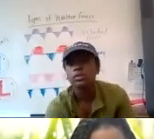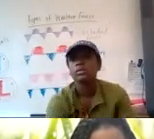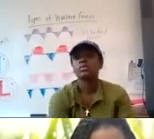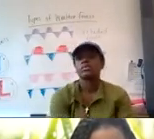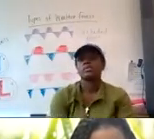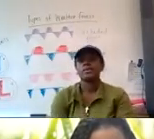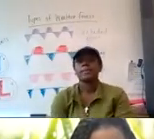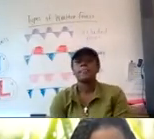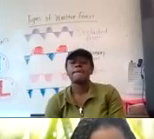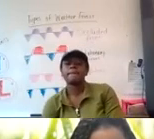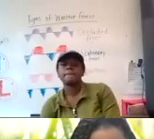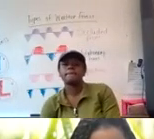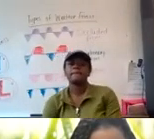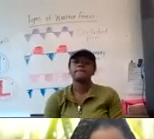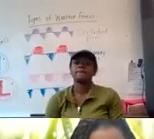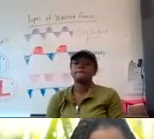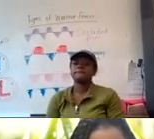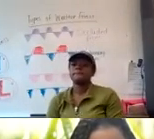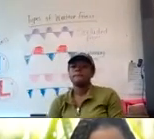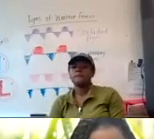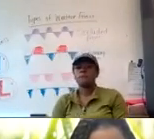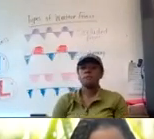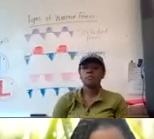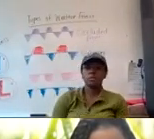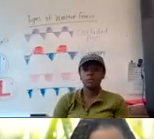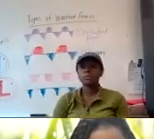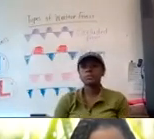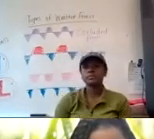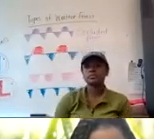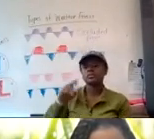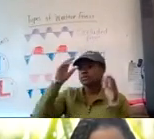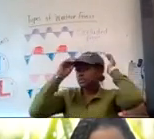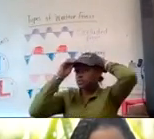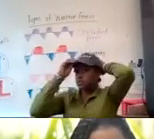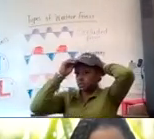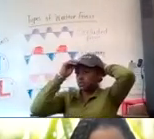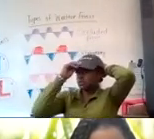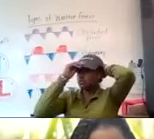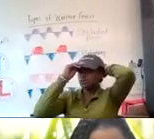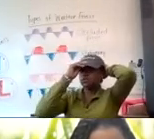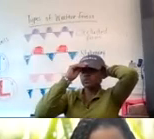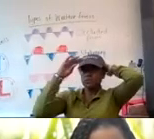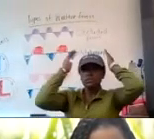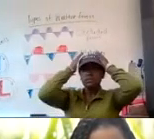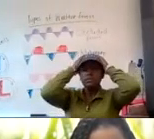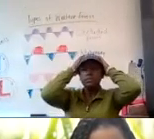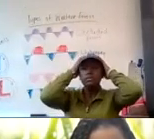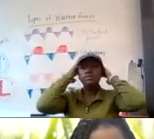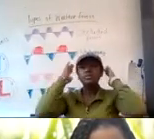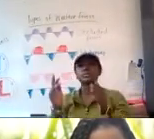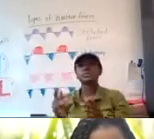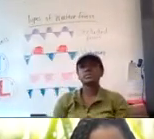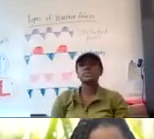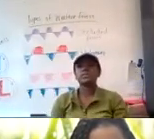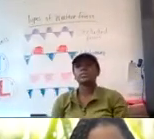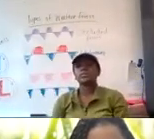the that's a part of the actual Tower Garden refresher. Tips, tricks, lessons, and